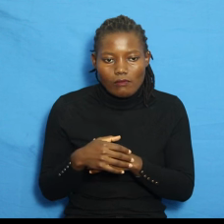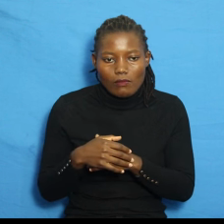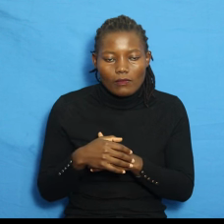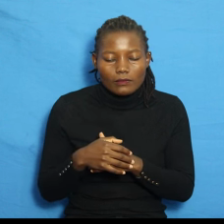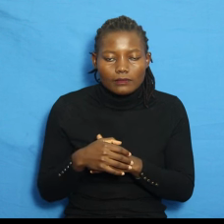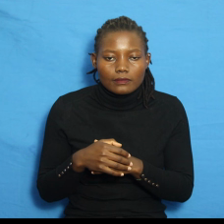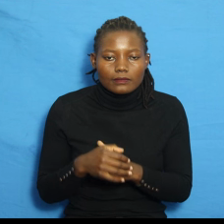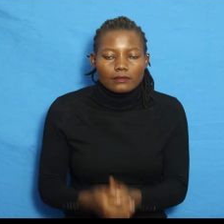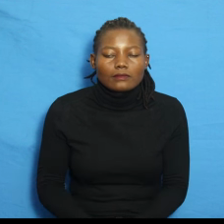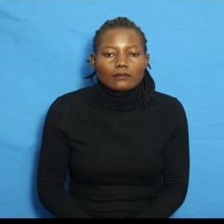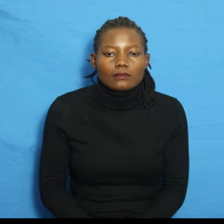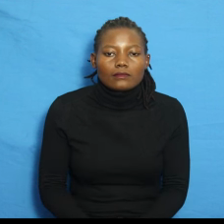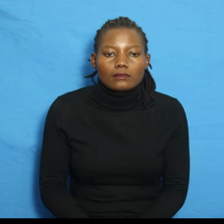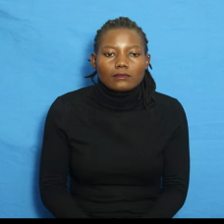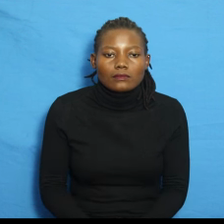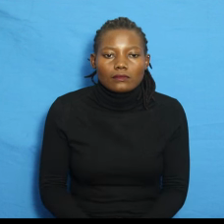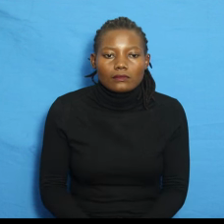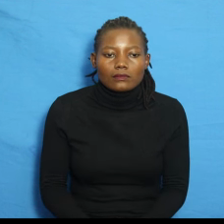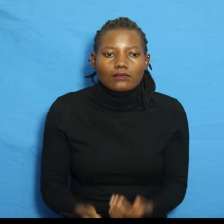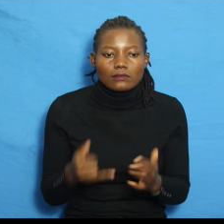it, but usually